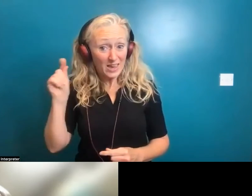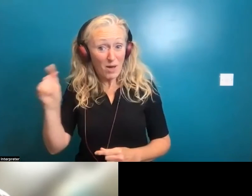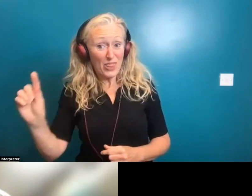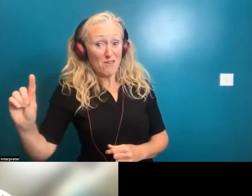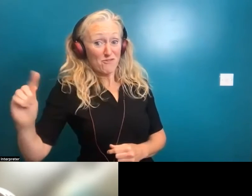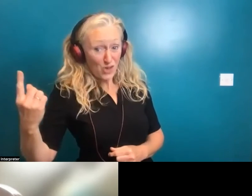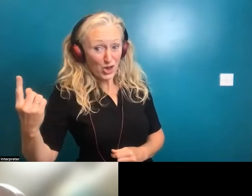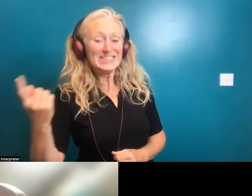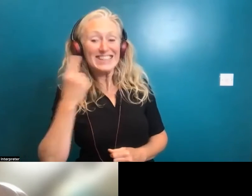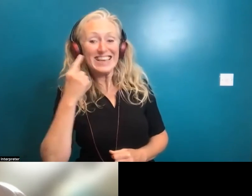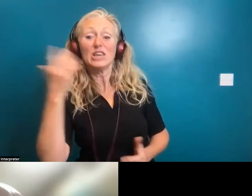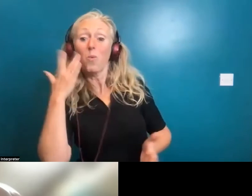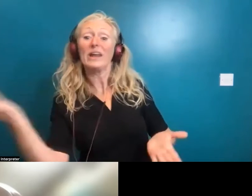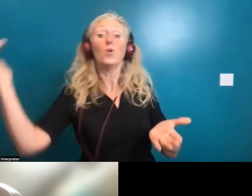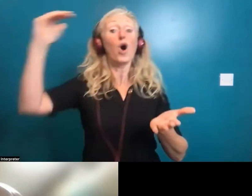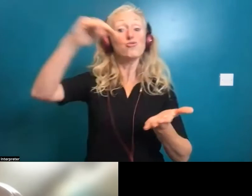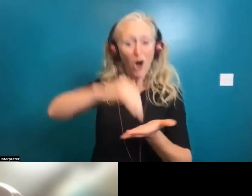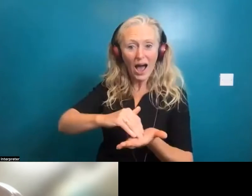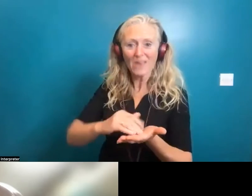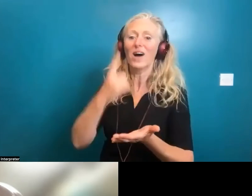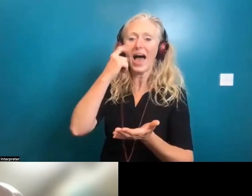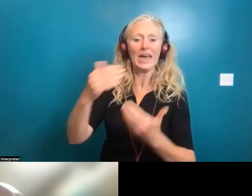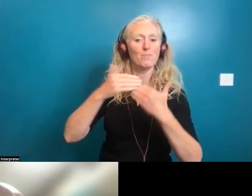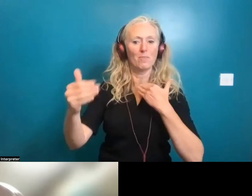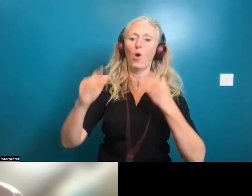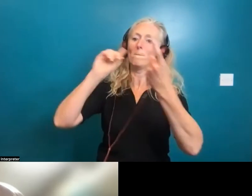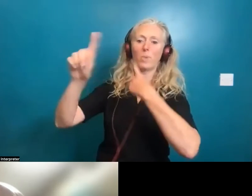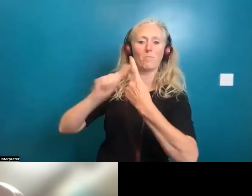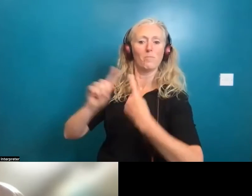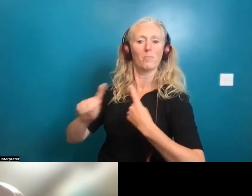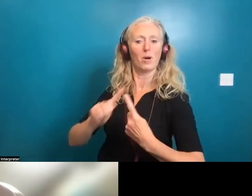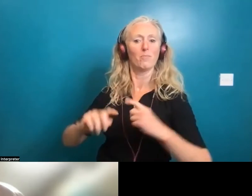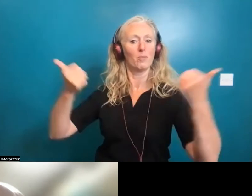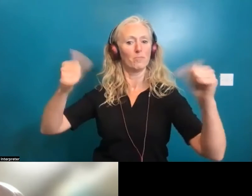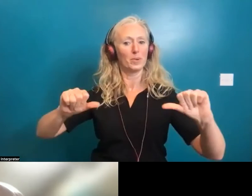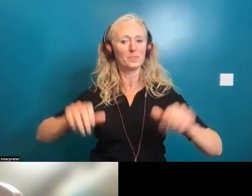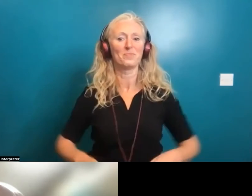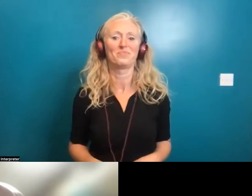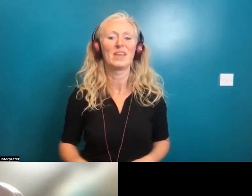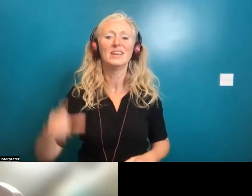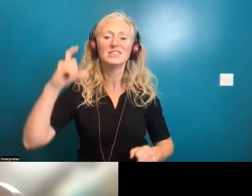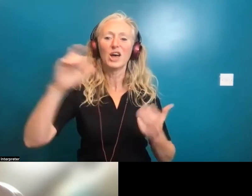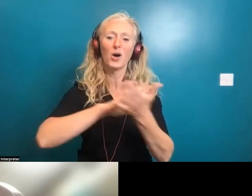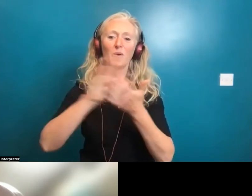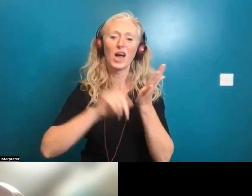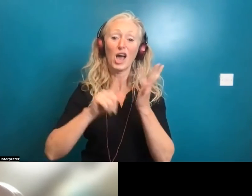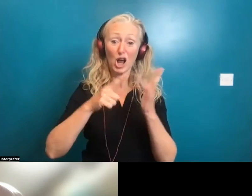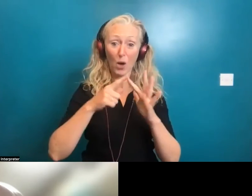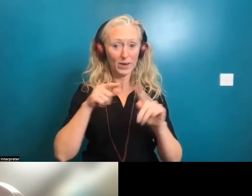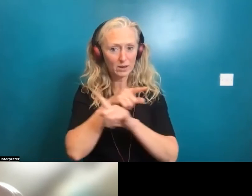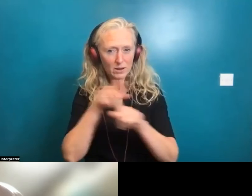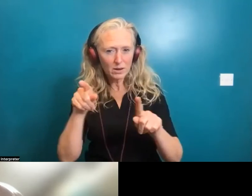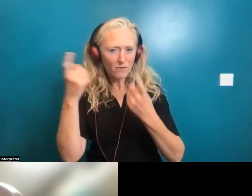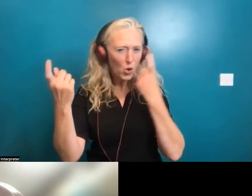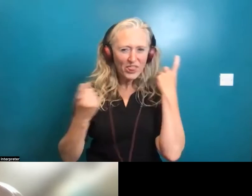directed when you come. Brilliant. Thanks, Rob. And if anyone is thinking through that question, we do have some resources